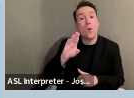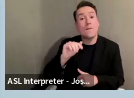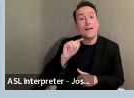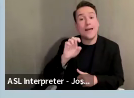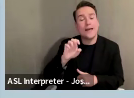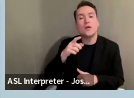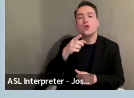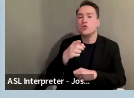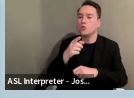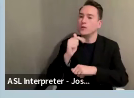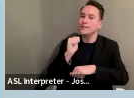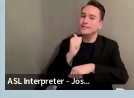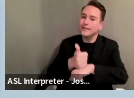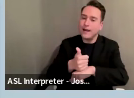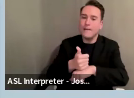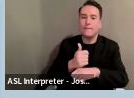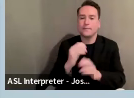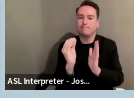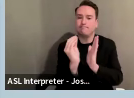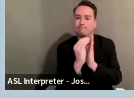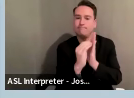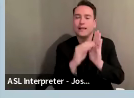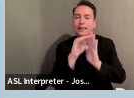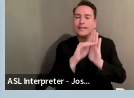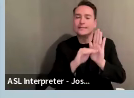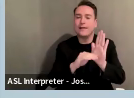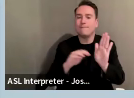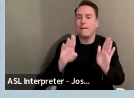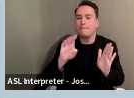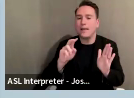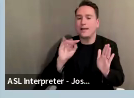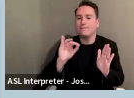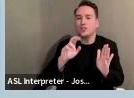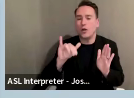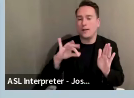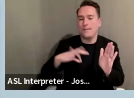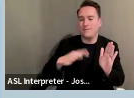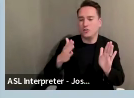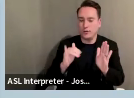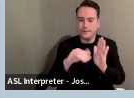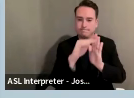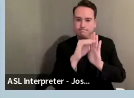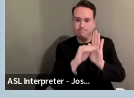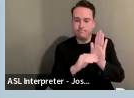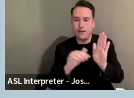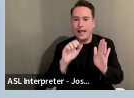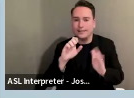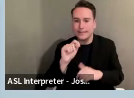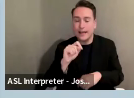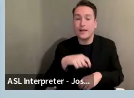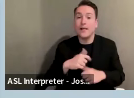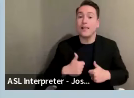place beneficiaries on assets. So we can, for instance, on life insurance and retirement accounts,